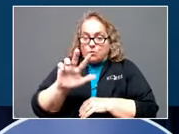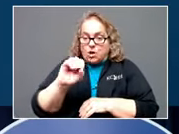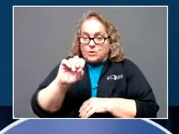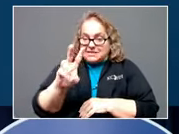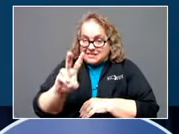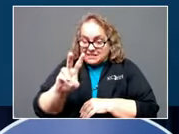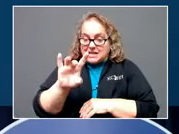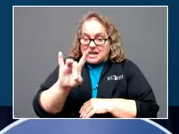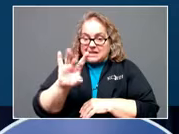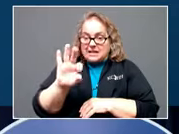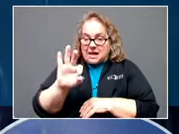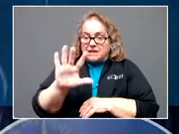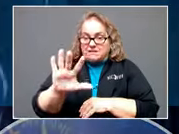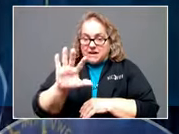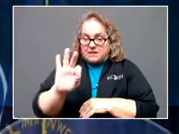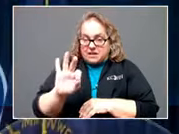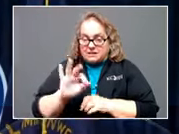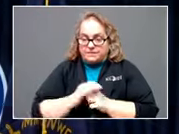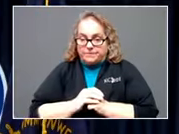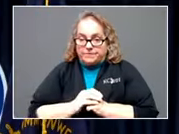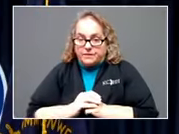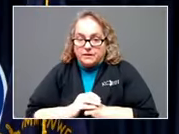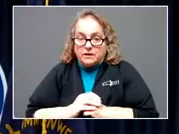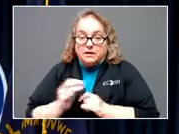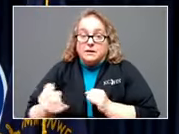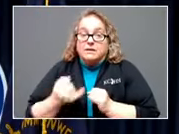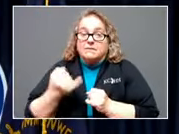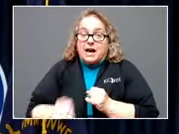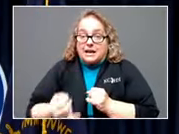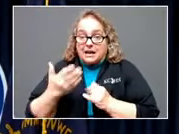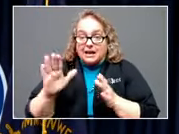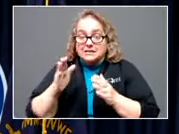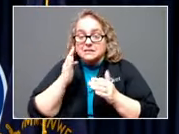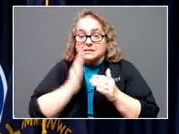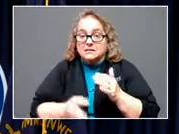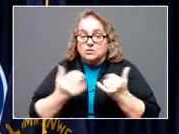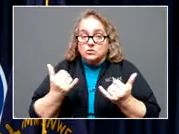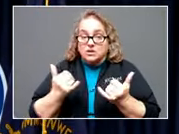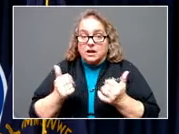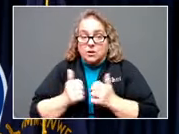855-306-8959. And finally, let's end today the opposite of how we